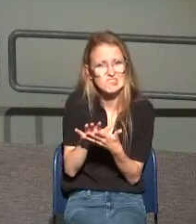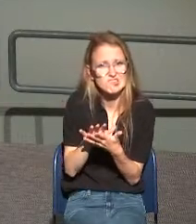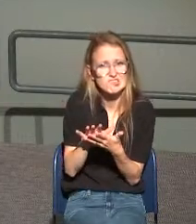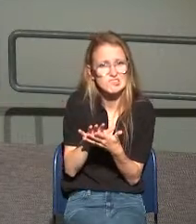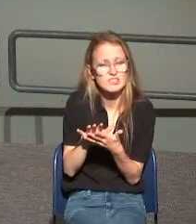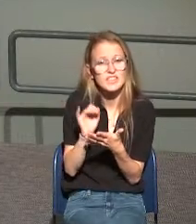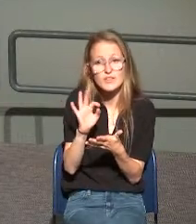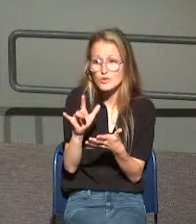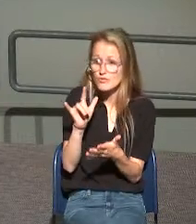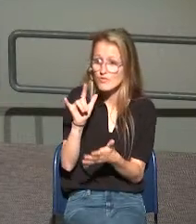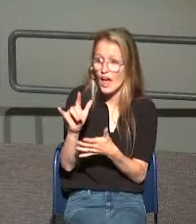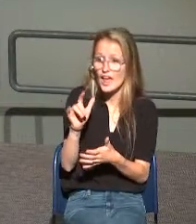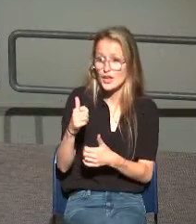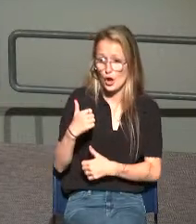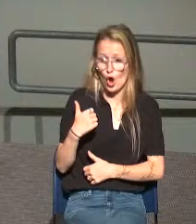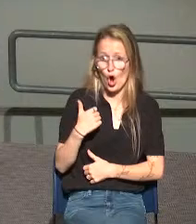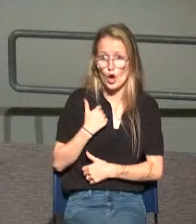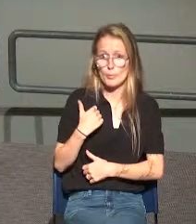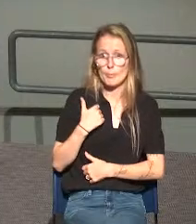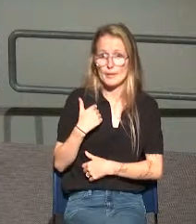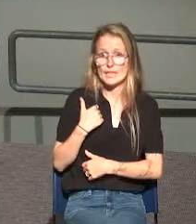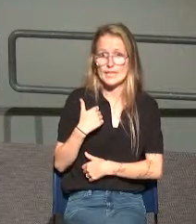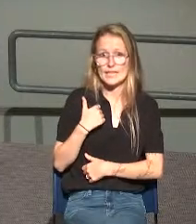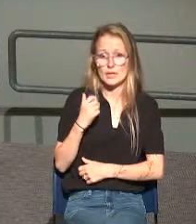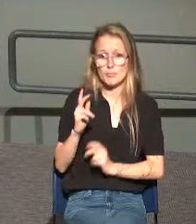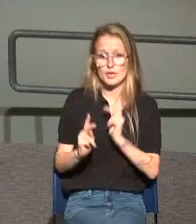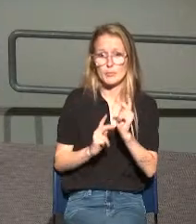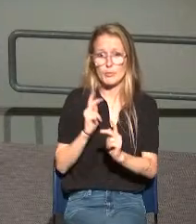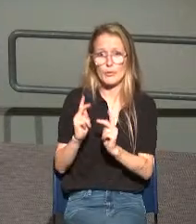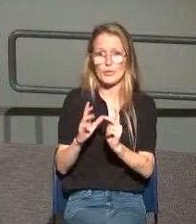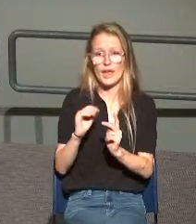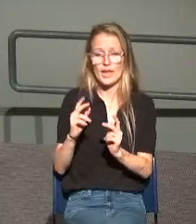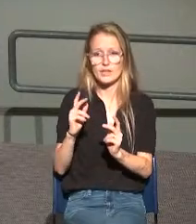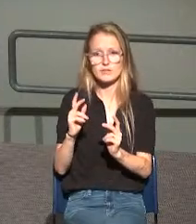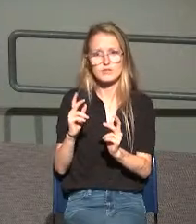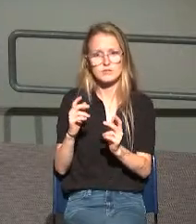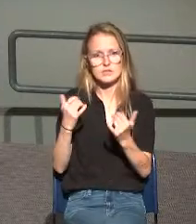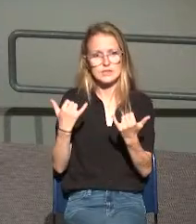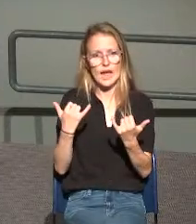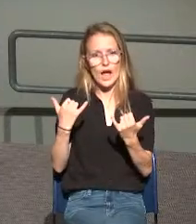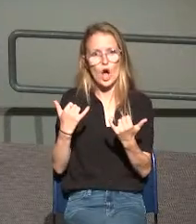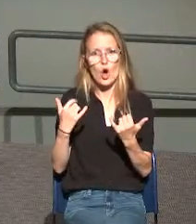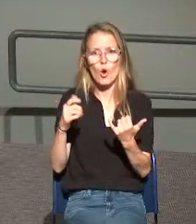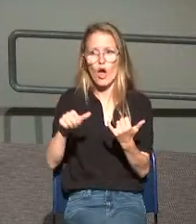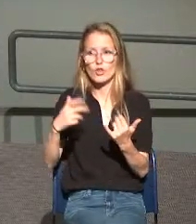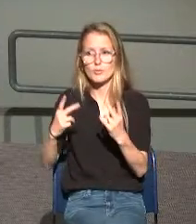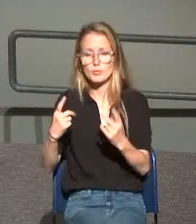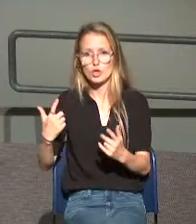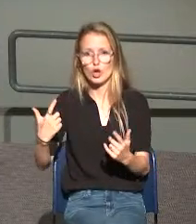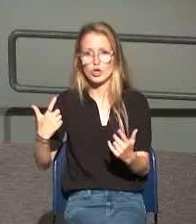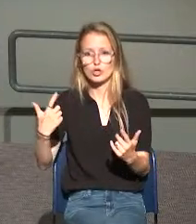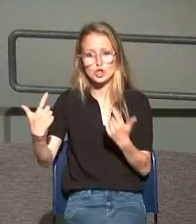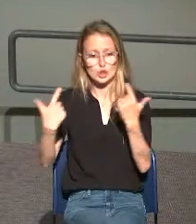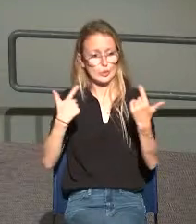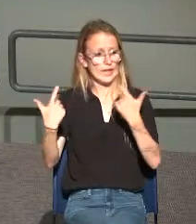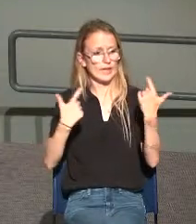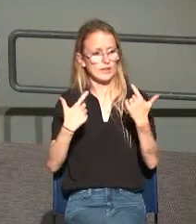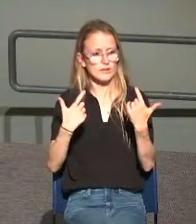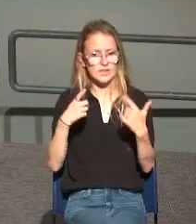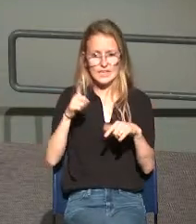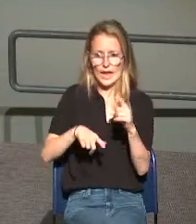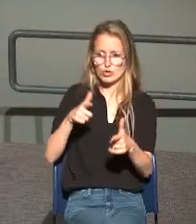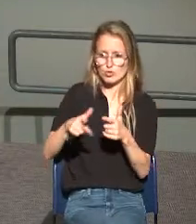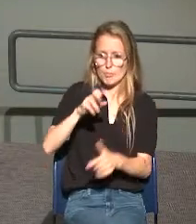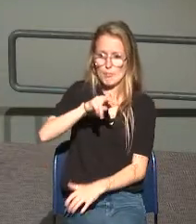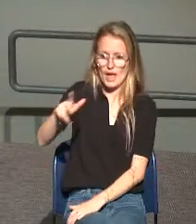flying Army troops into Grenada and people are shooting at you, are you in combat if you can't shoot back? The law